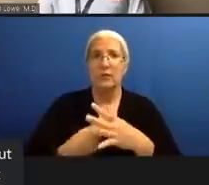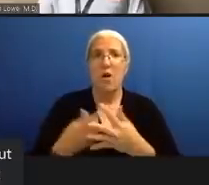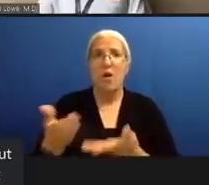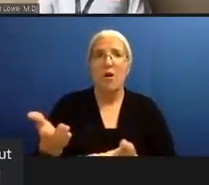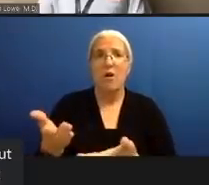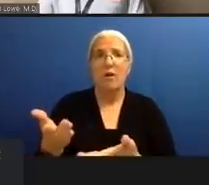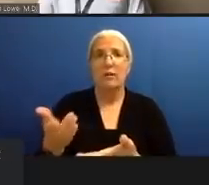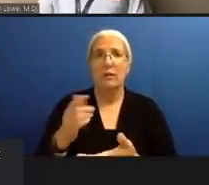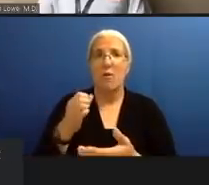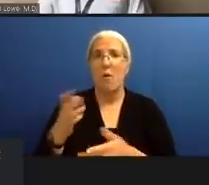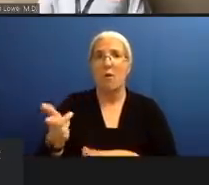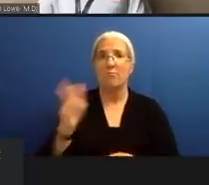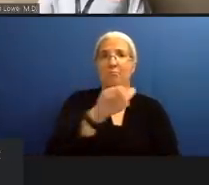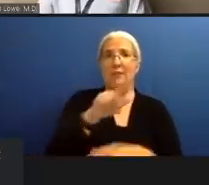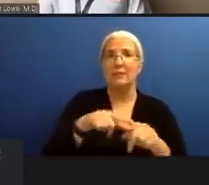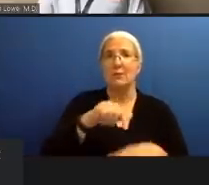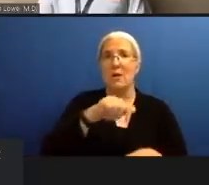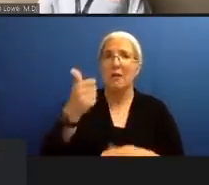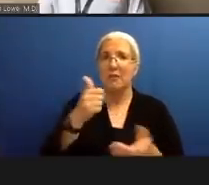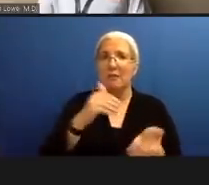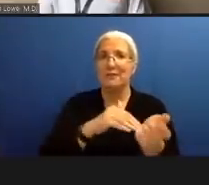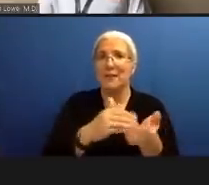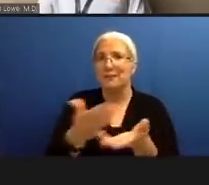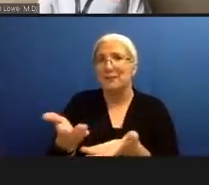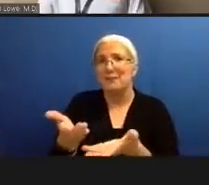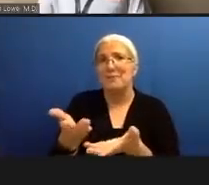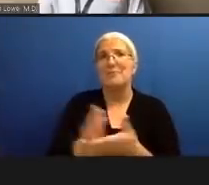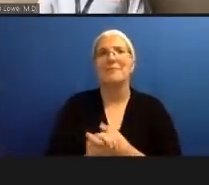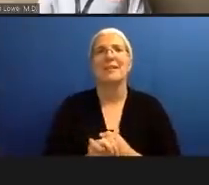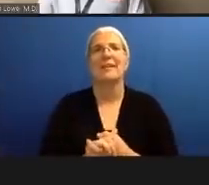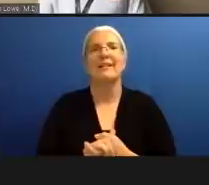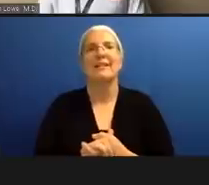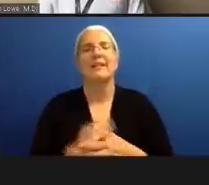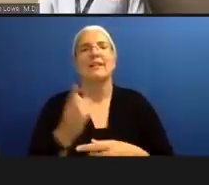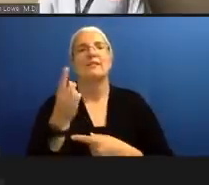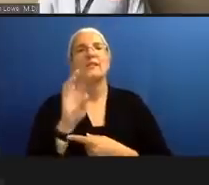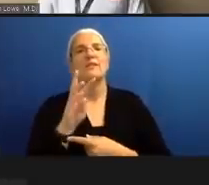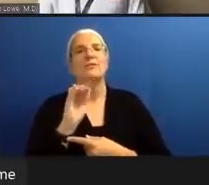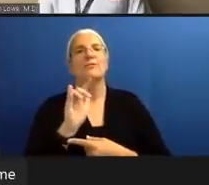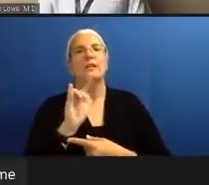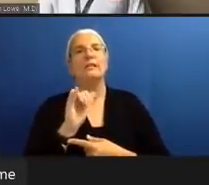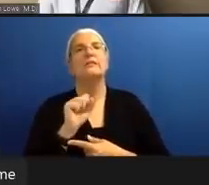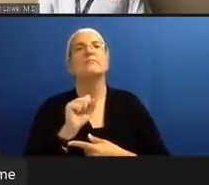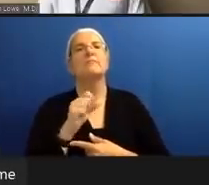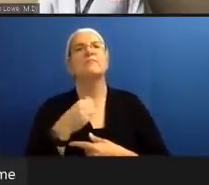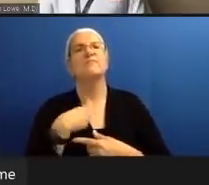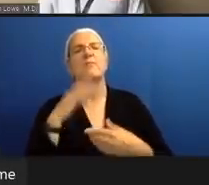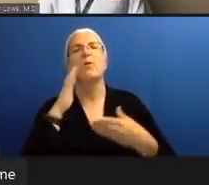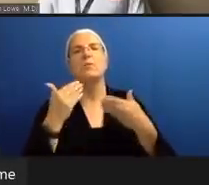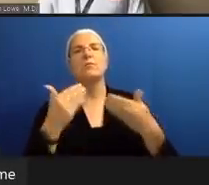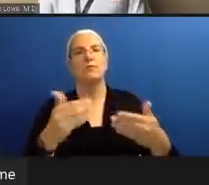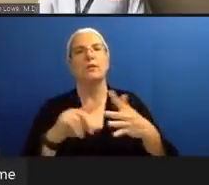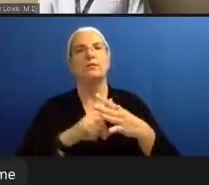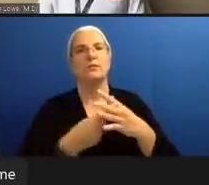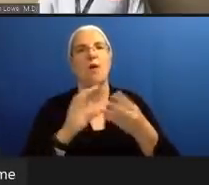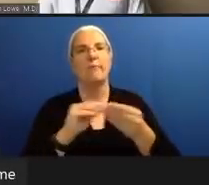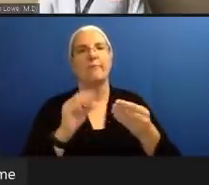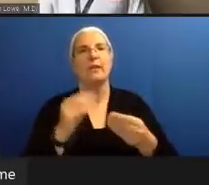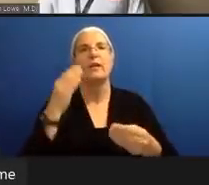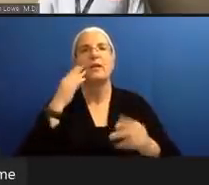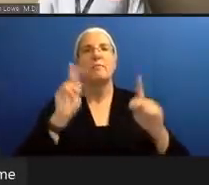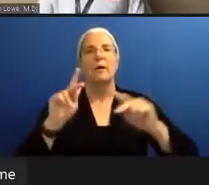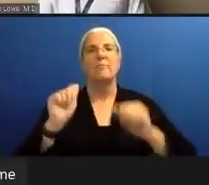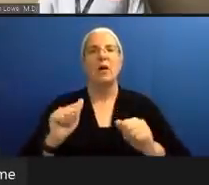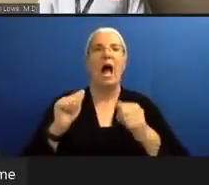choose? I can start, and then others can chime in. So we recognize that testing is one of the most important tools